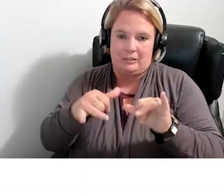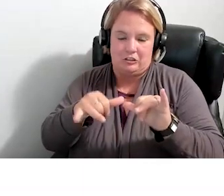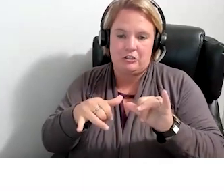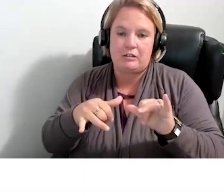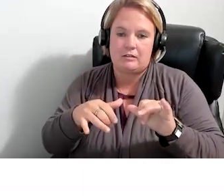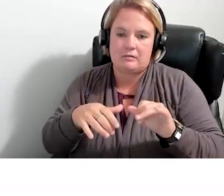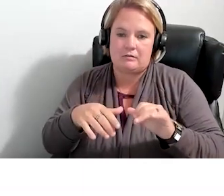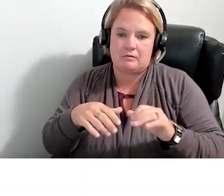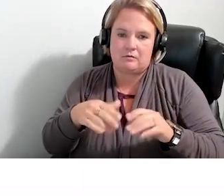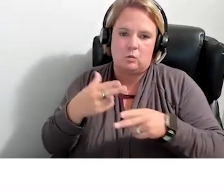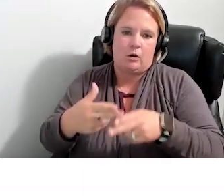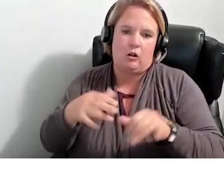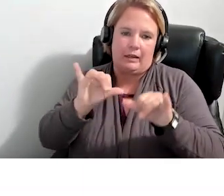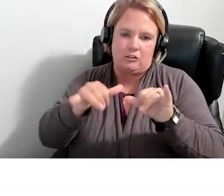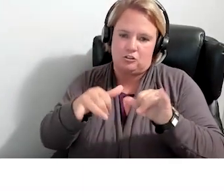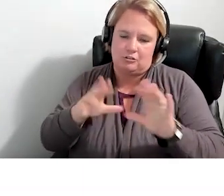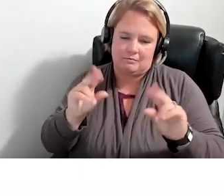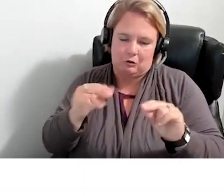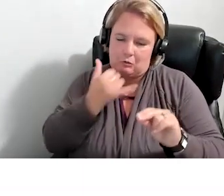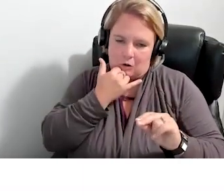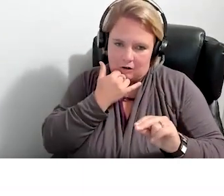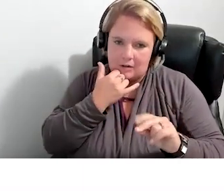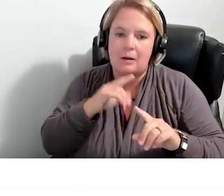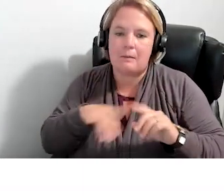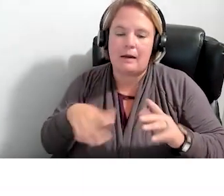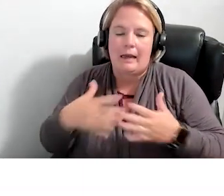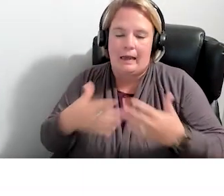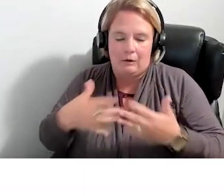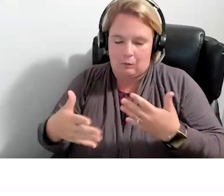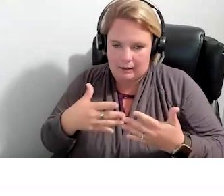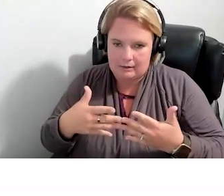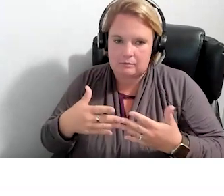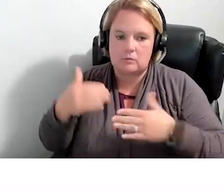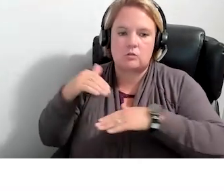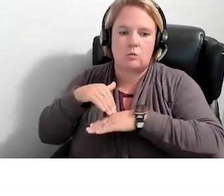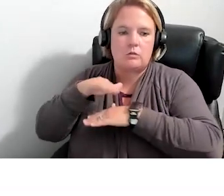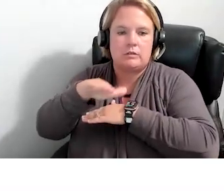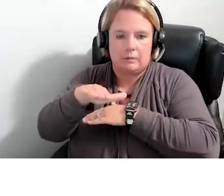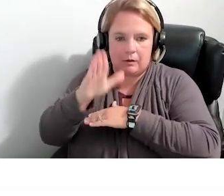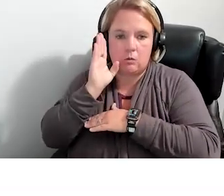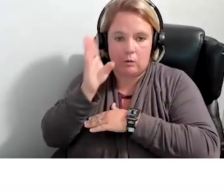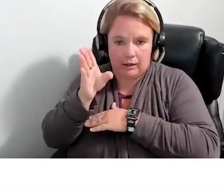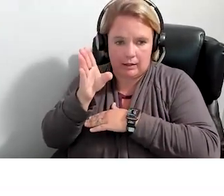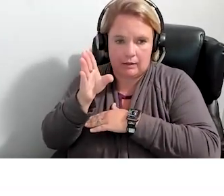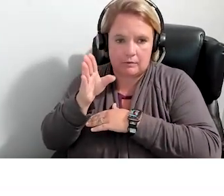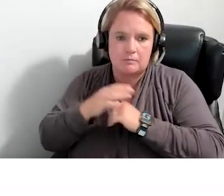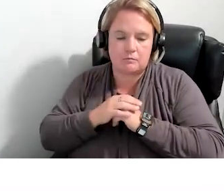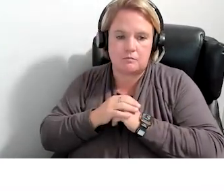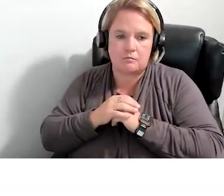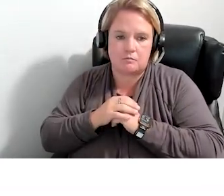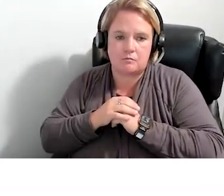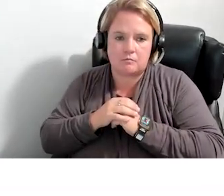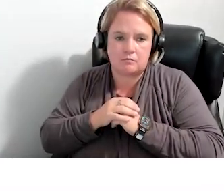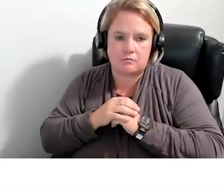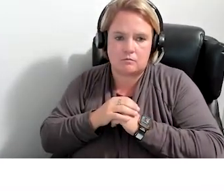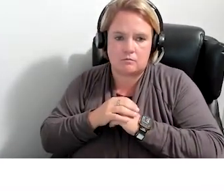it engineering. It's not. I think that's a bad term. But in this case, let's go ahead and submit the assignment. So at this point, when we submit the